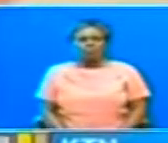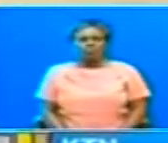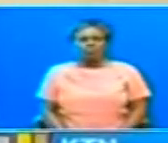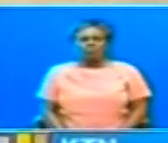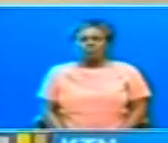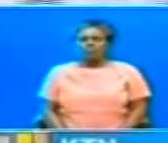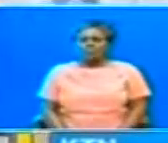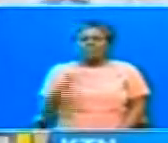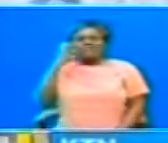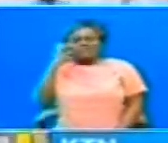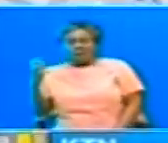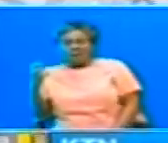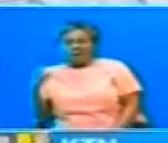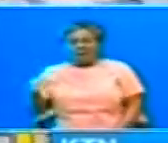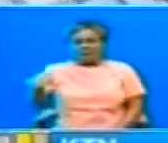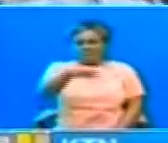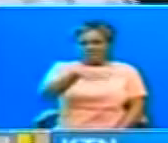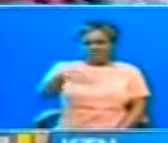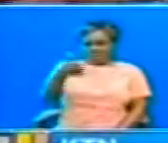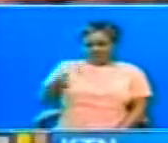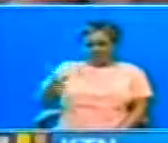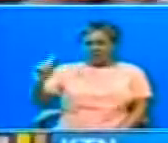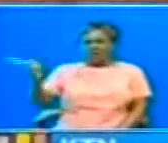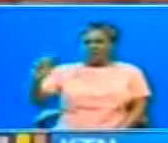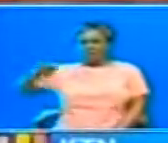A somber mood at the City Mortuary here in Nairobi.